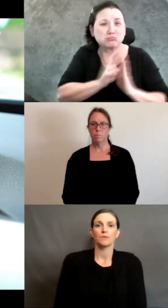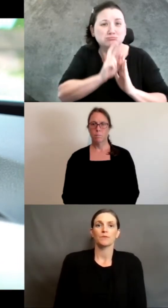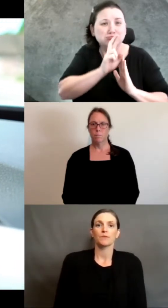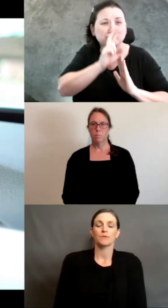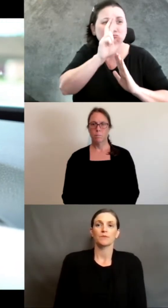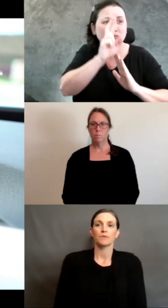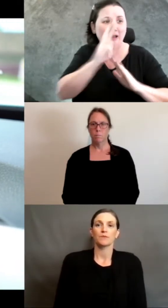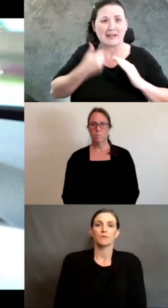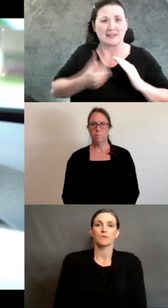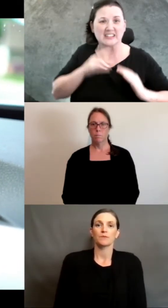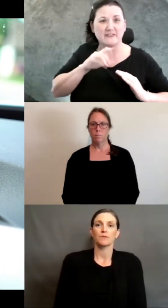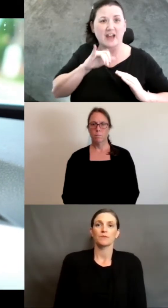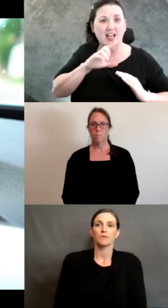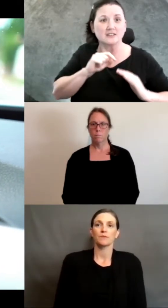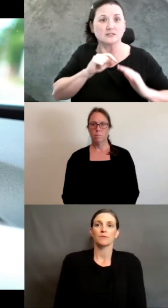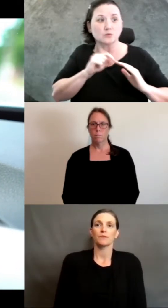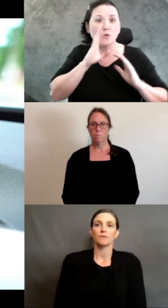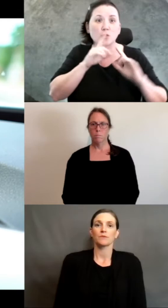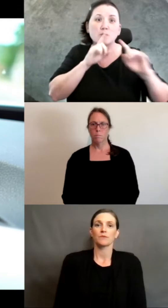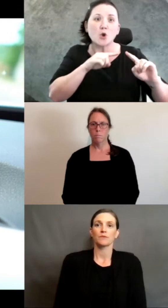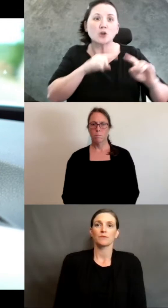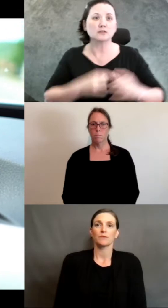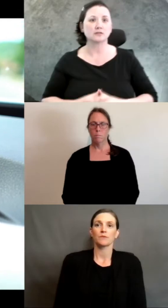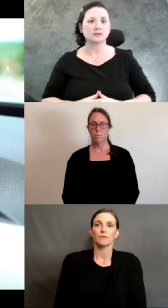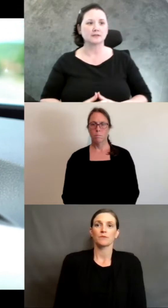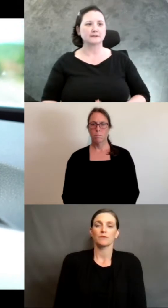report. Thank you.